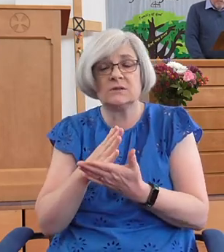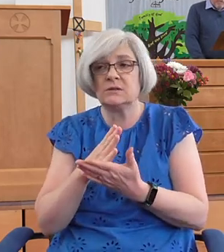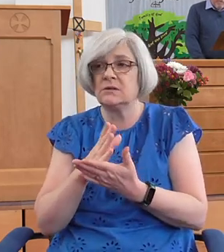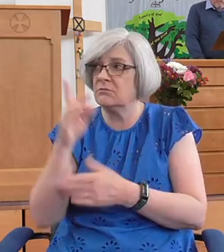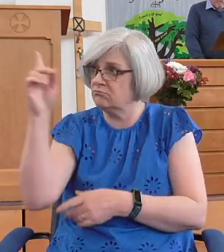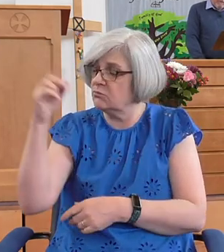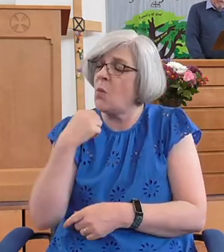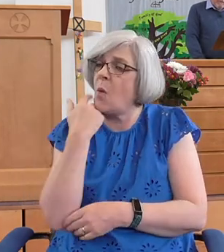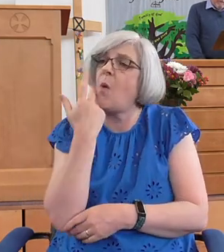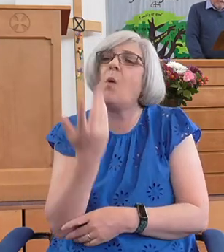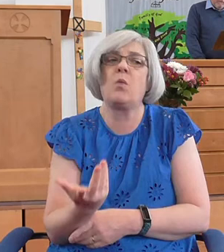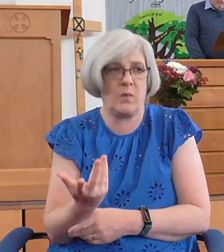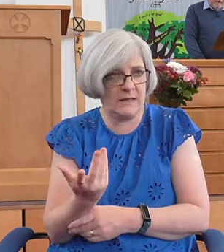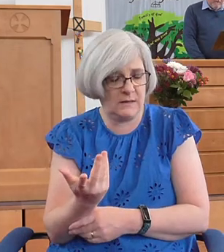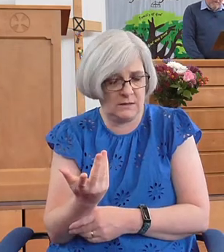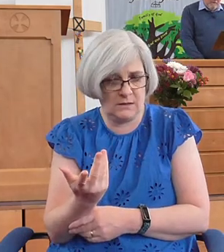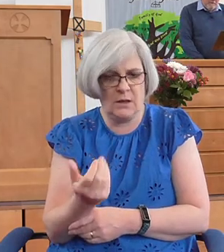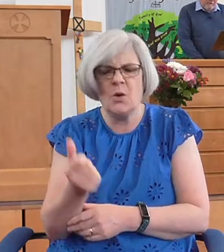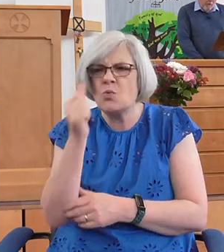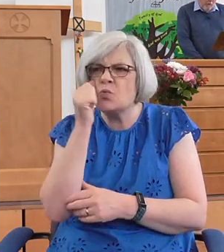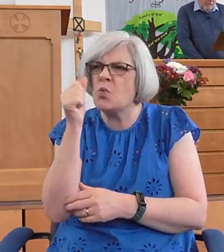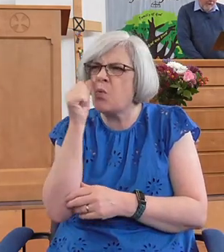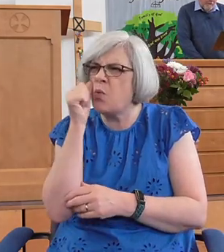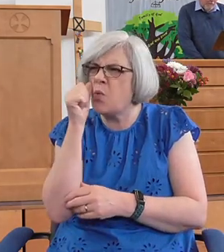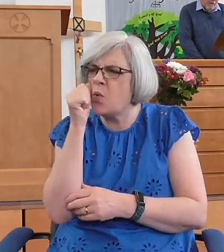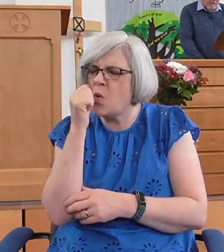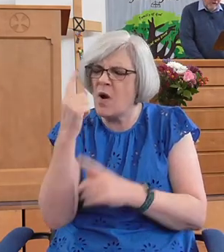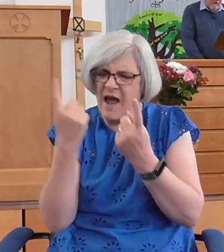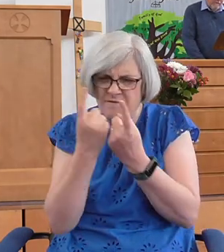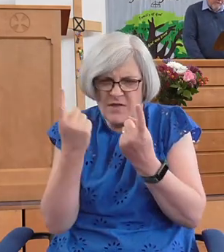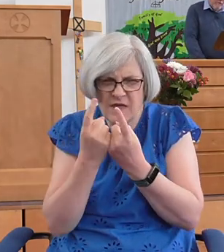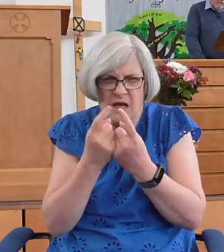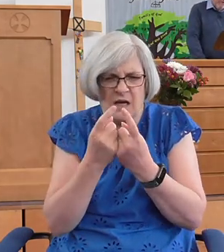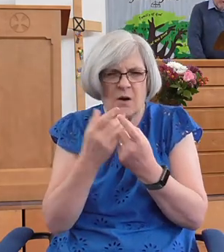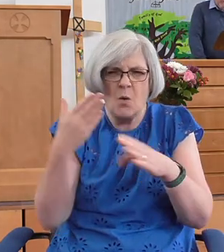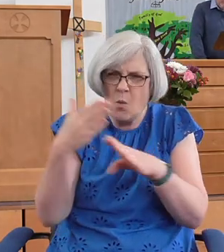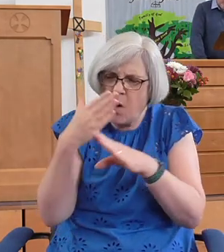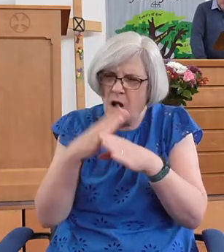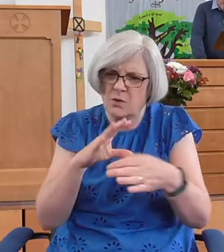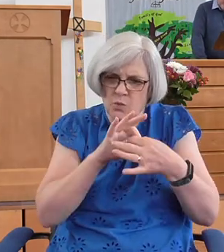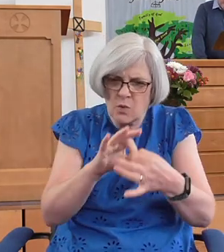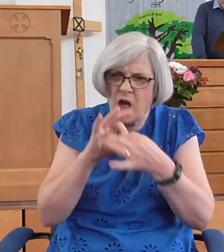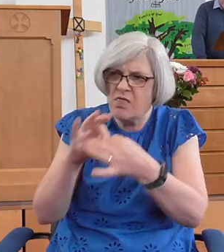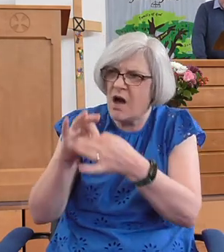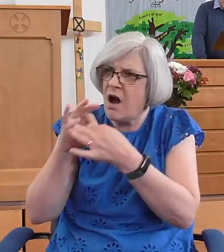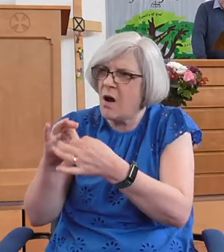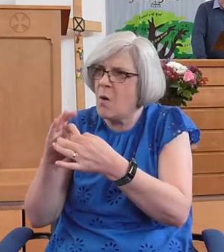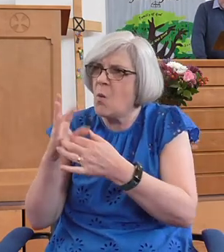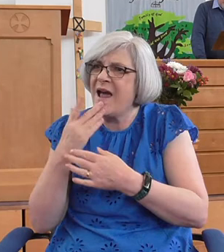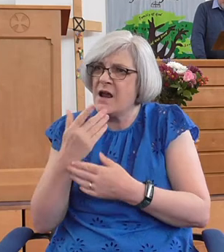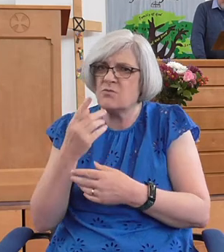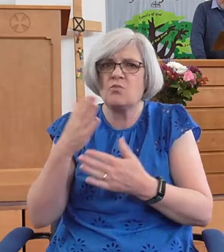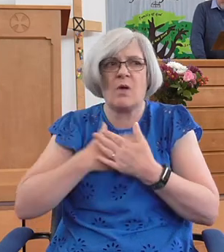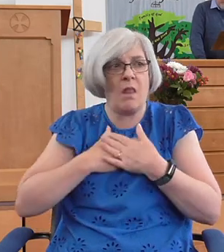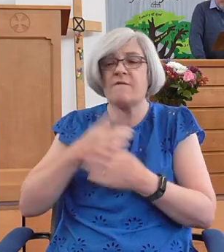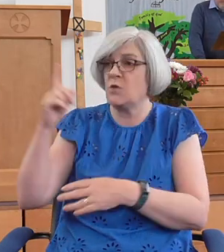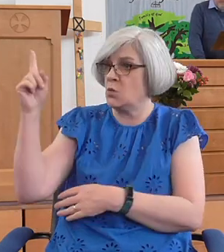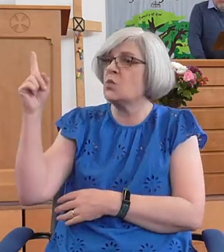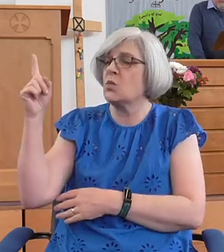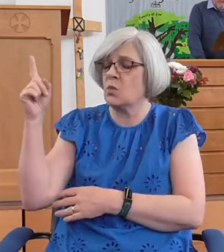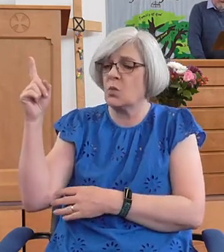always, knowing that all things work together for good to those who love you, as we